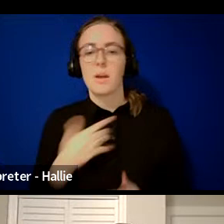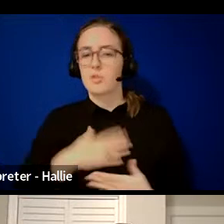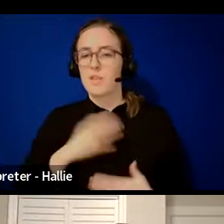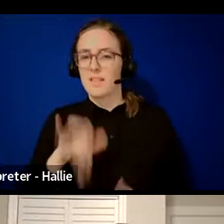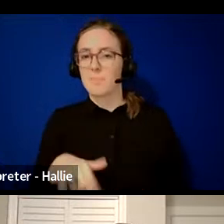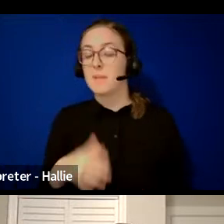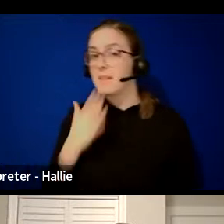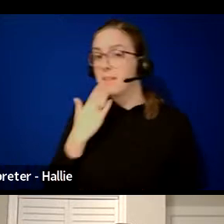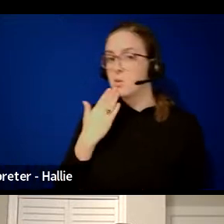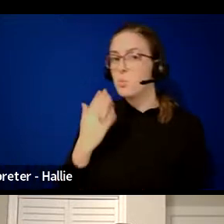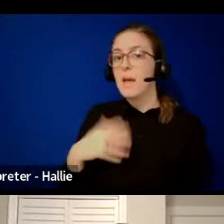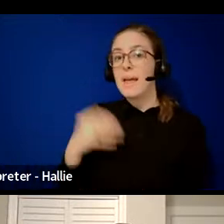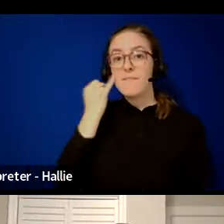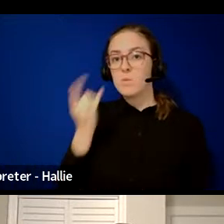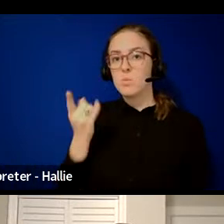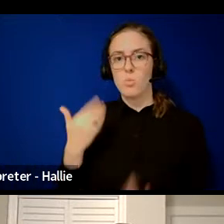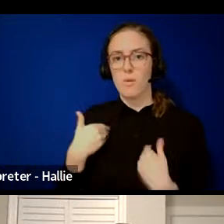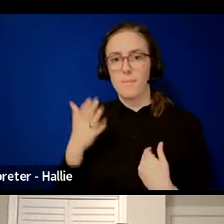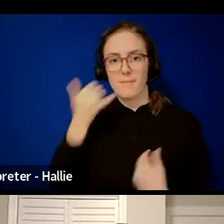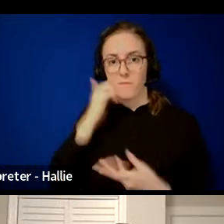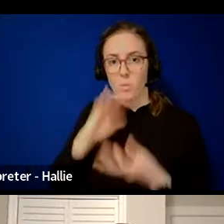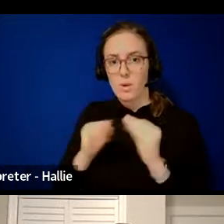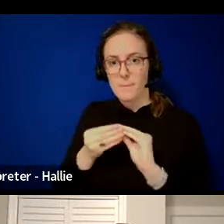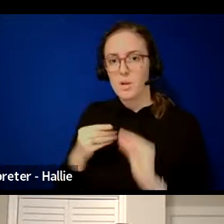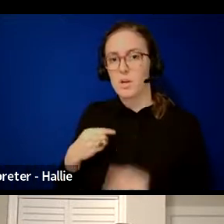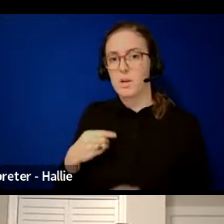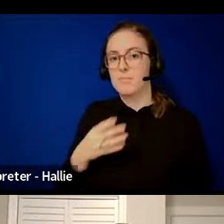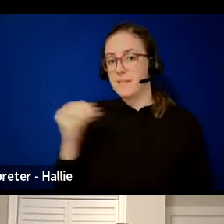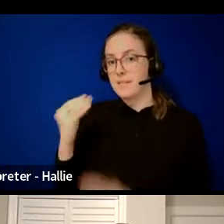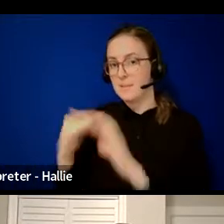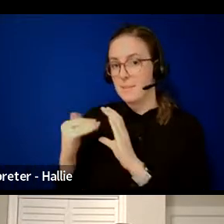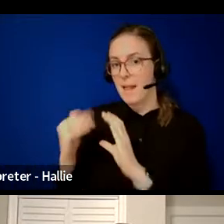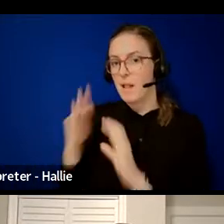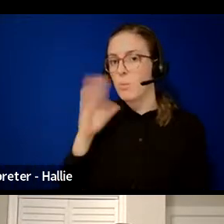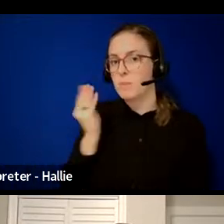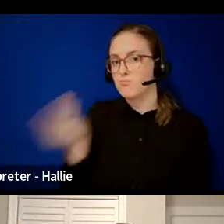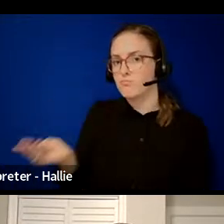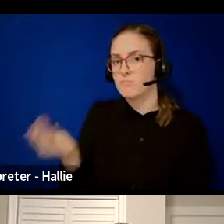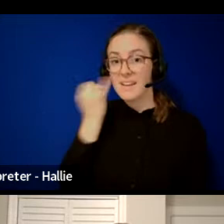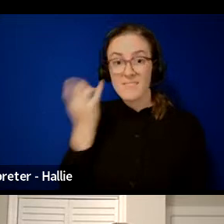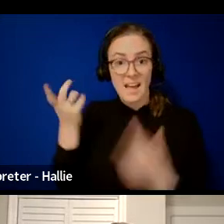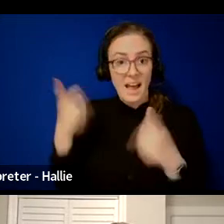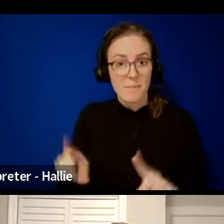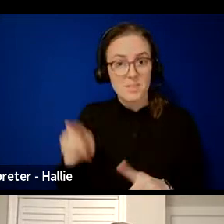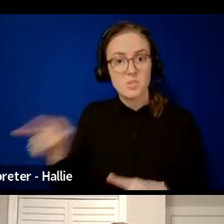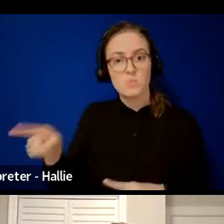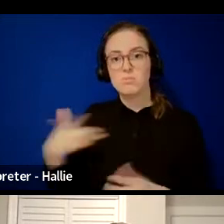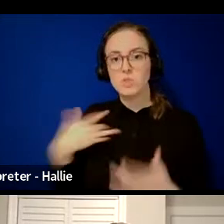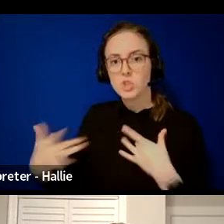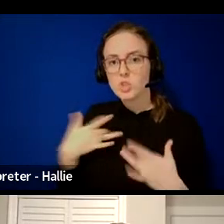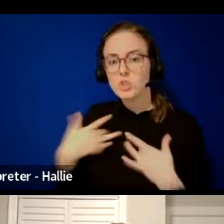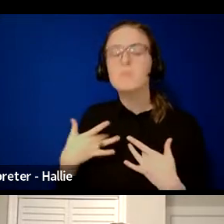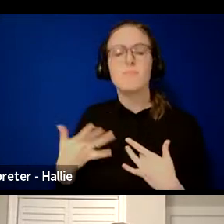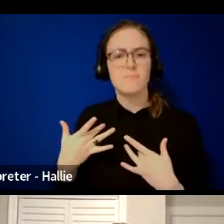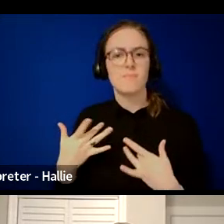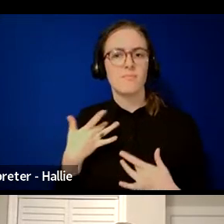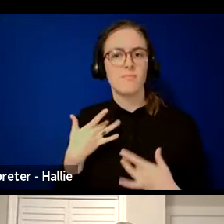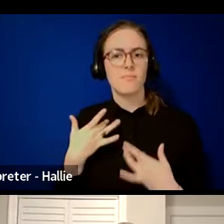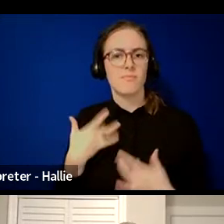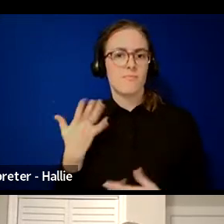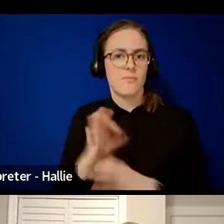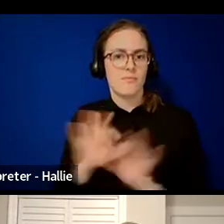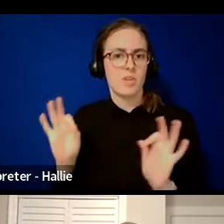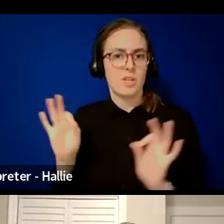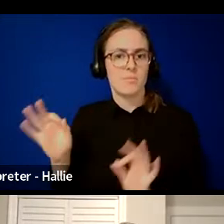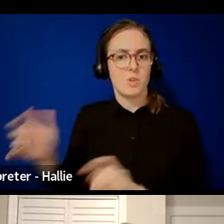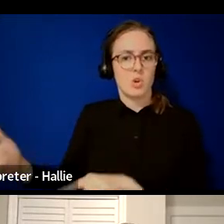I'll give it to you again and my email address. If something like that happens and you have concerns, please feel free to call me. We can address this before the